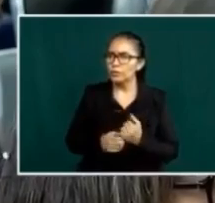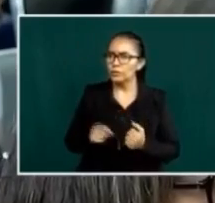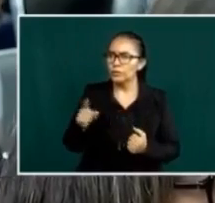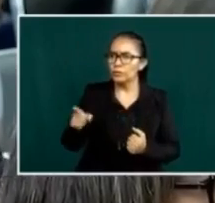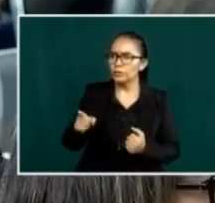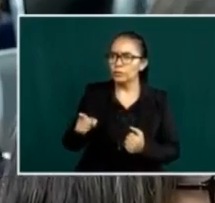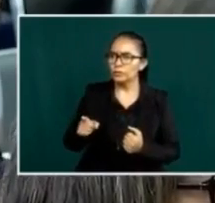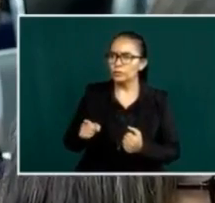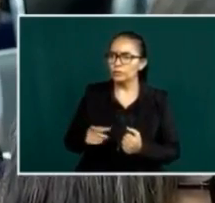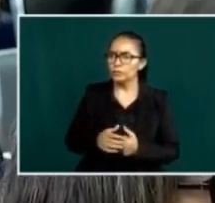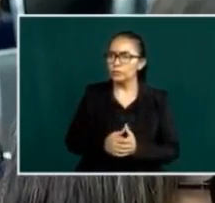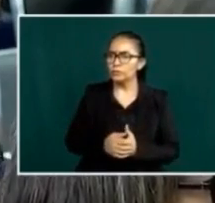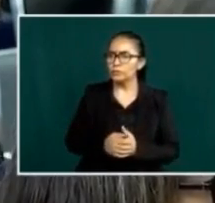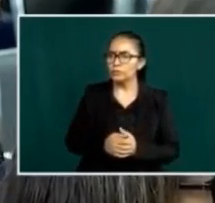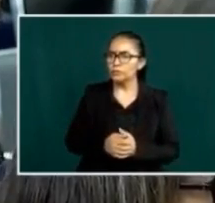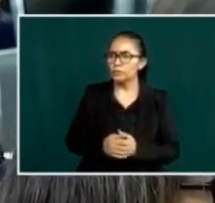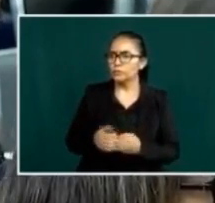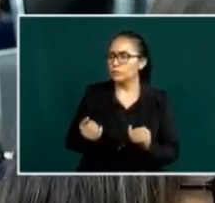this